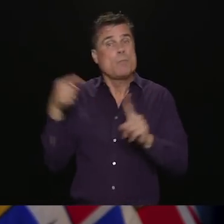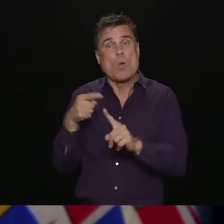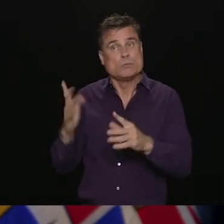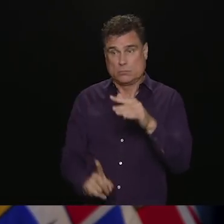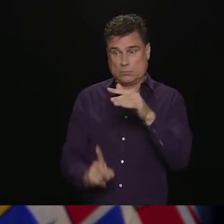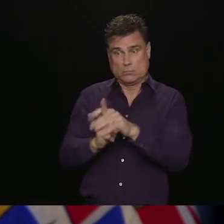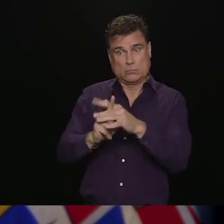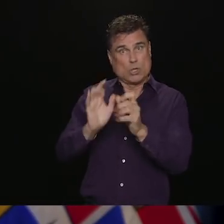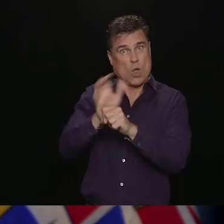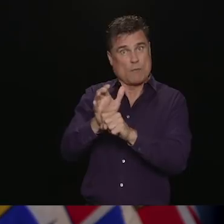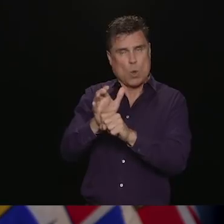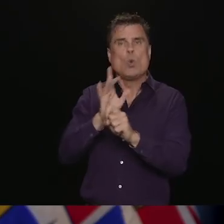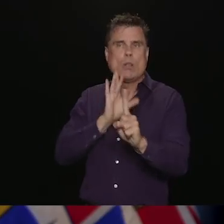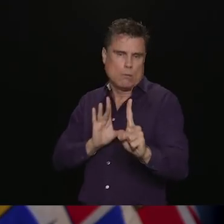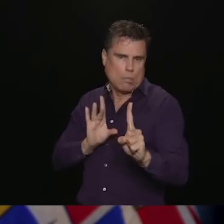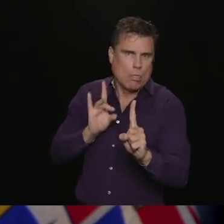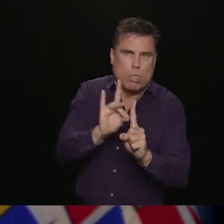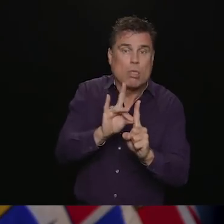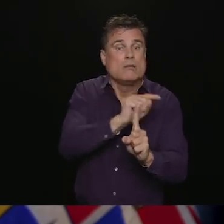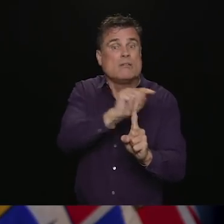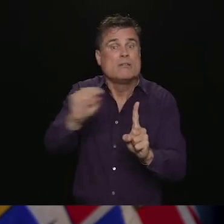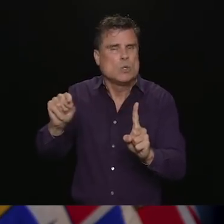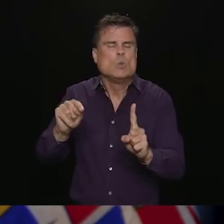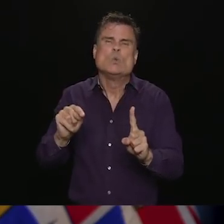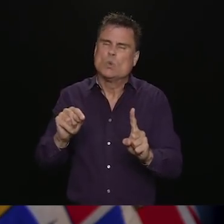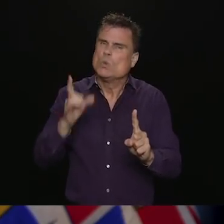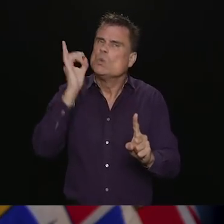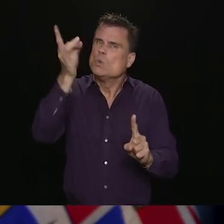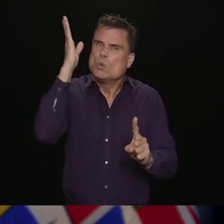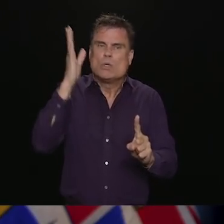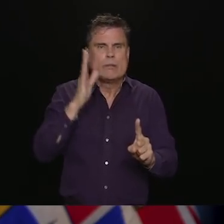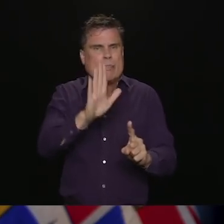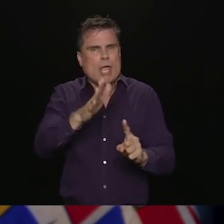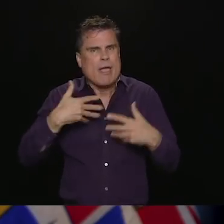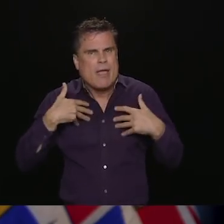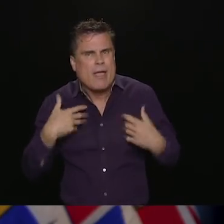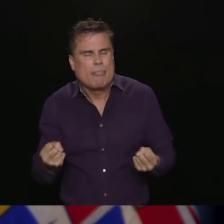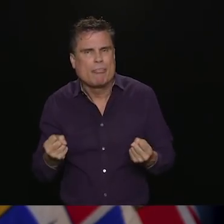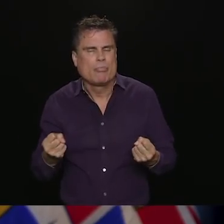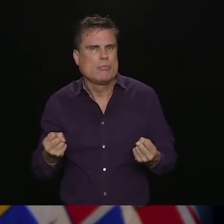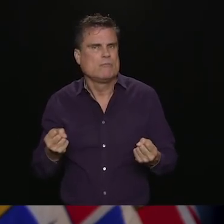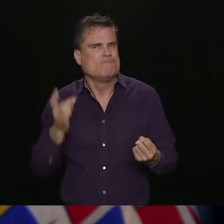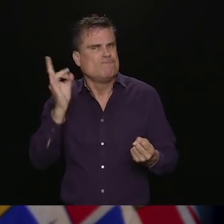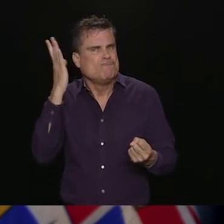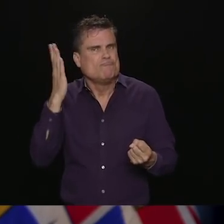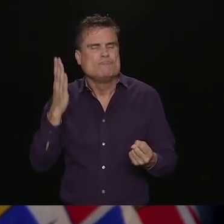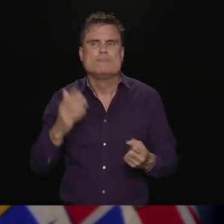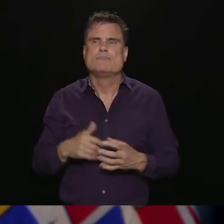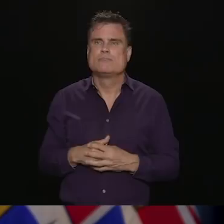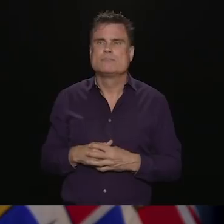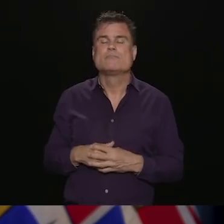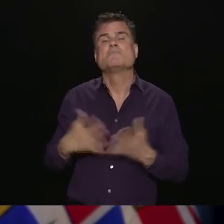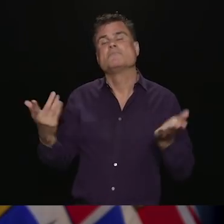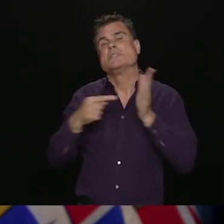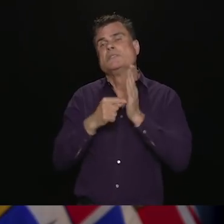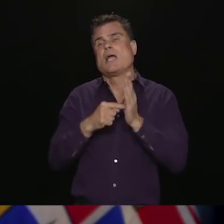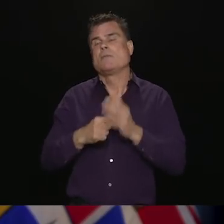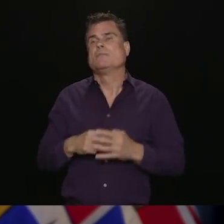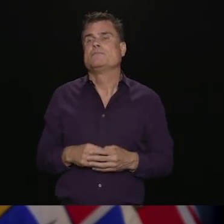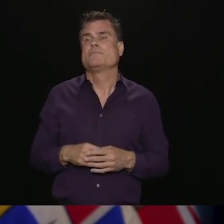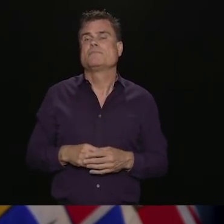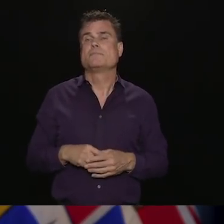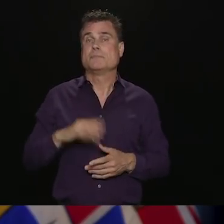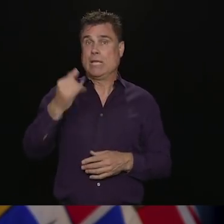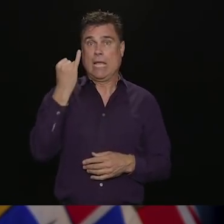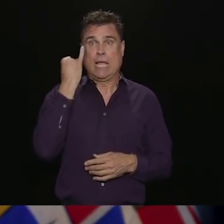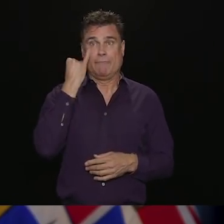out, and when you have many other people, even though I may be there for my loved one, the